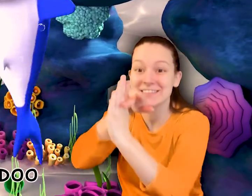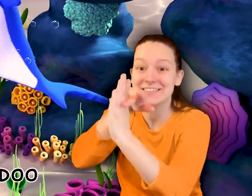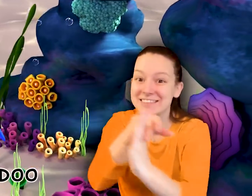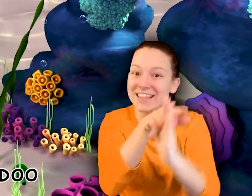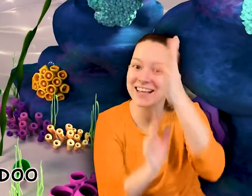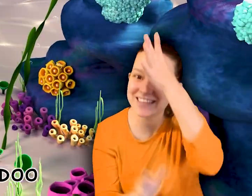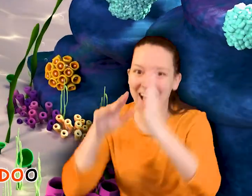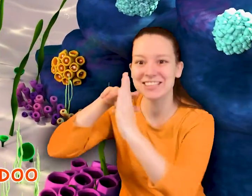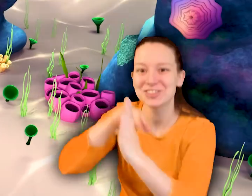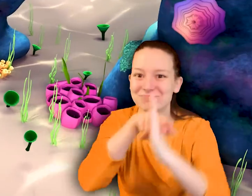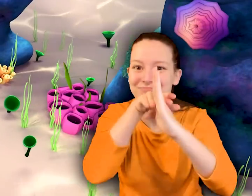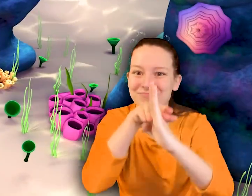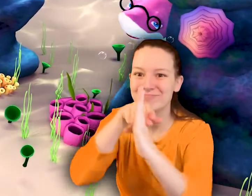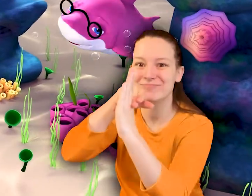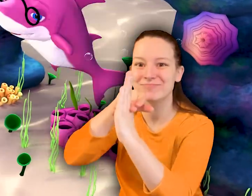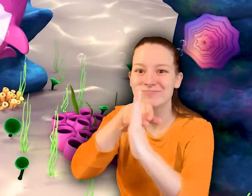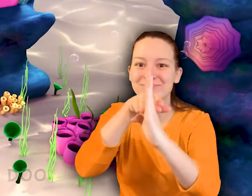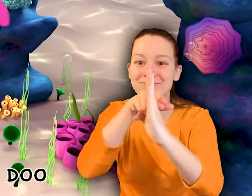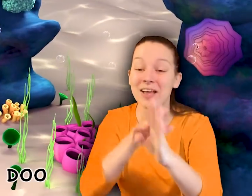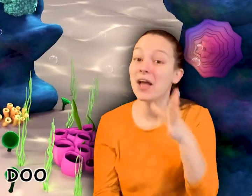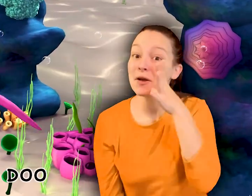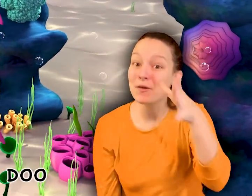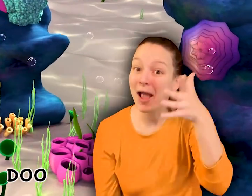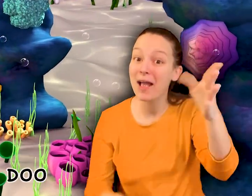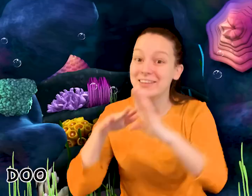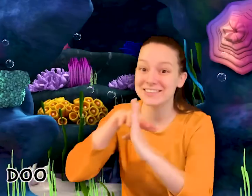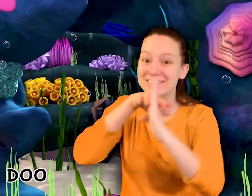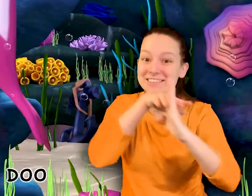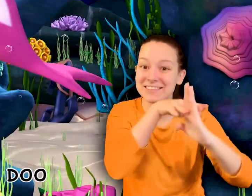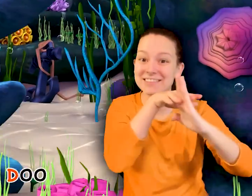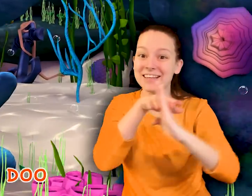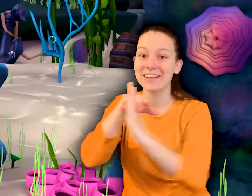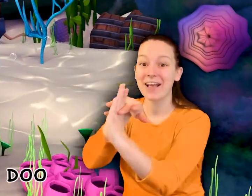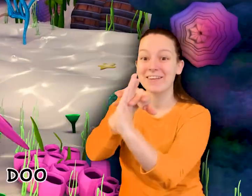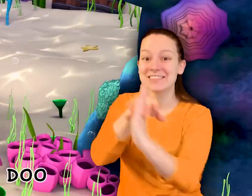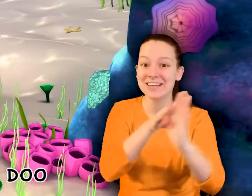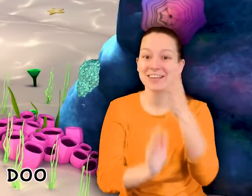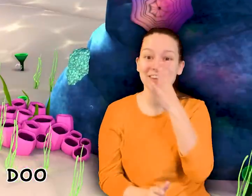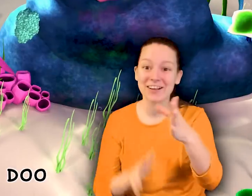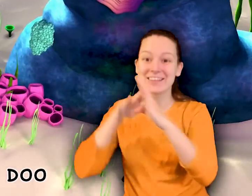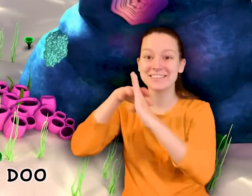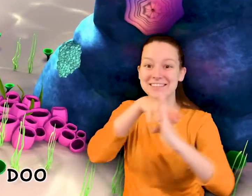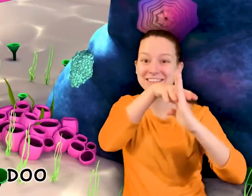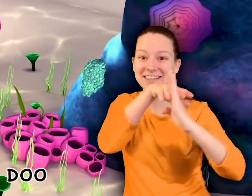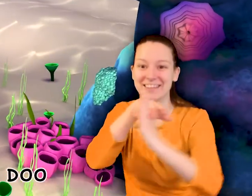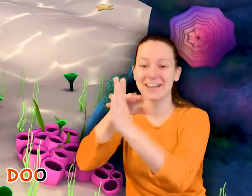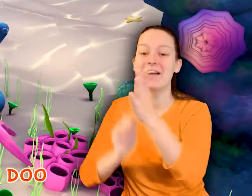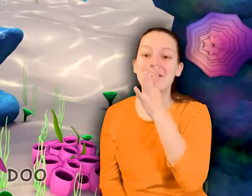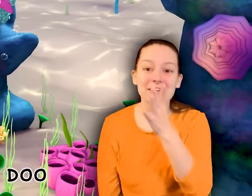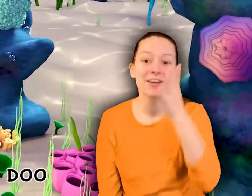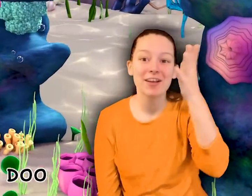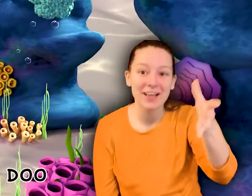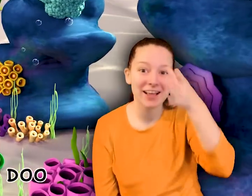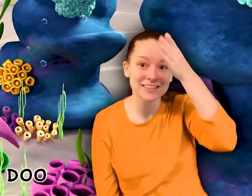shark doo dooo doo doo doo doo daddy shark Grandma shark doo doo doo doo doo doo Grandma shark doo dooo doo doo